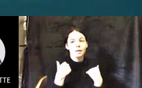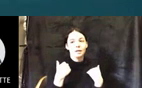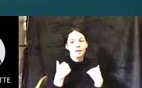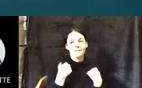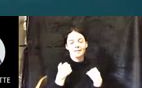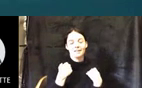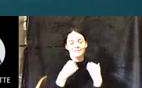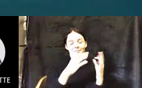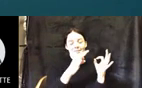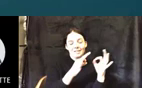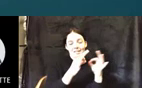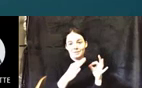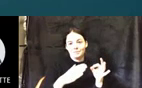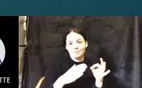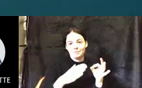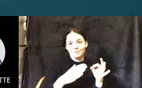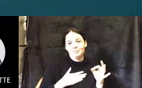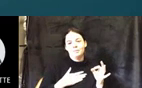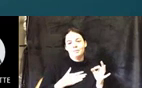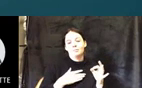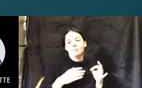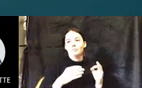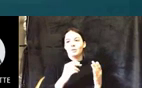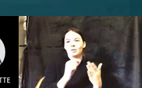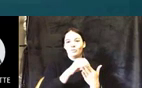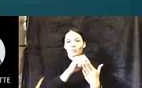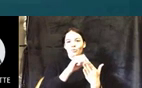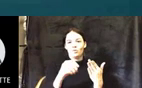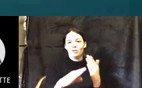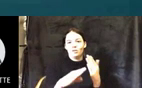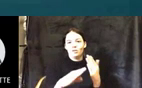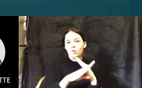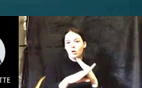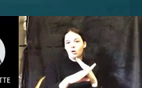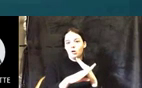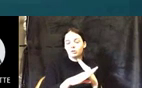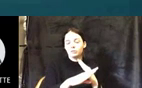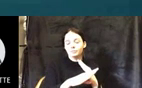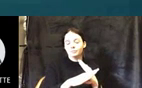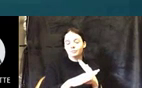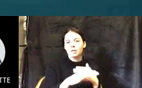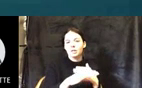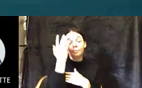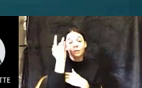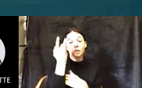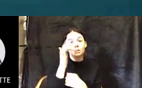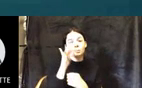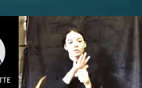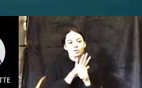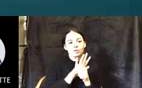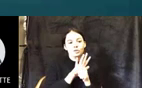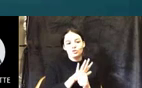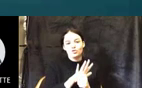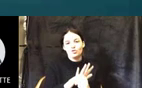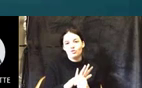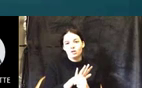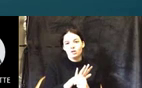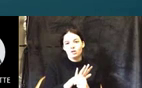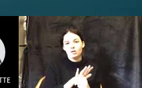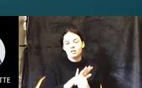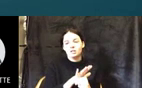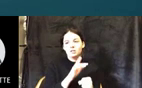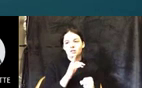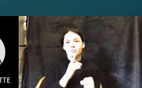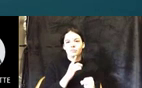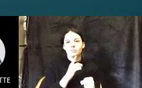from Jeanette, because of the stress you said you underwent when you were writing these books versus actually being in a war zone. That's a